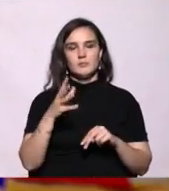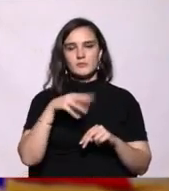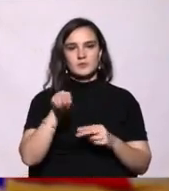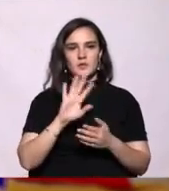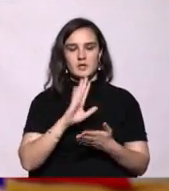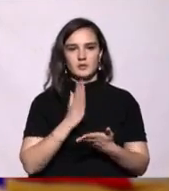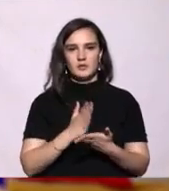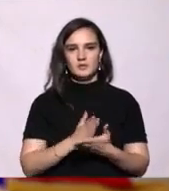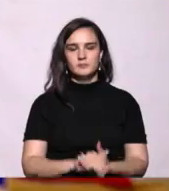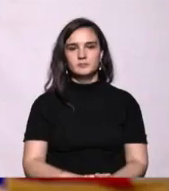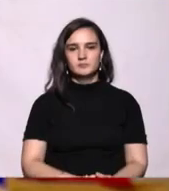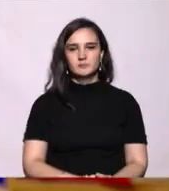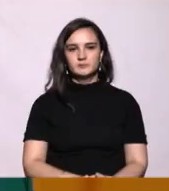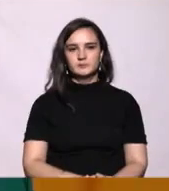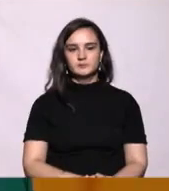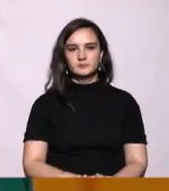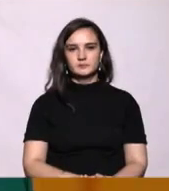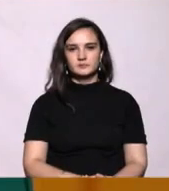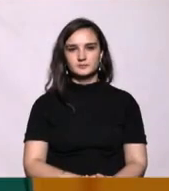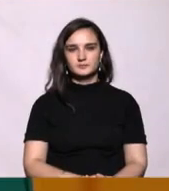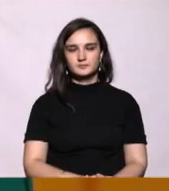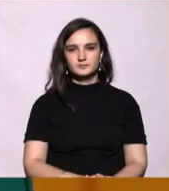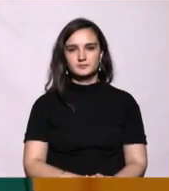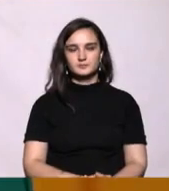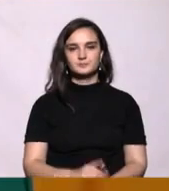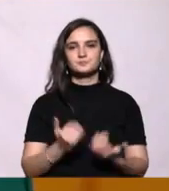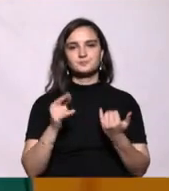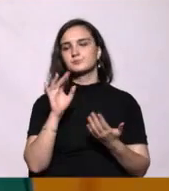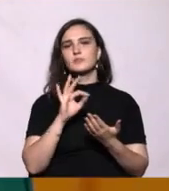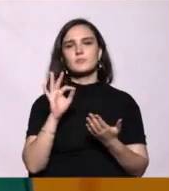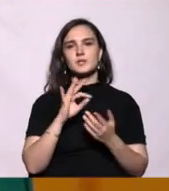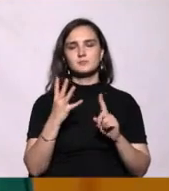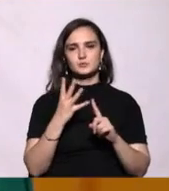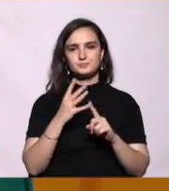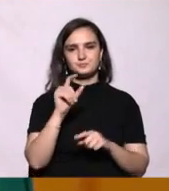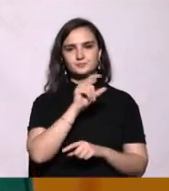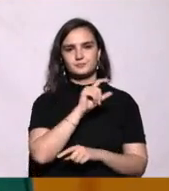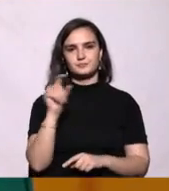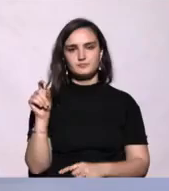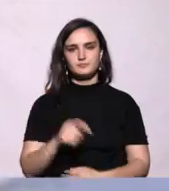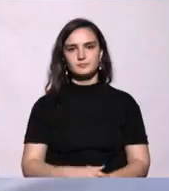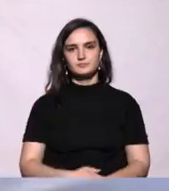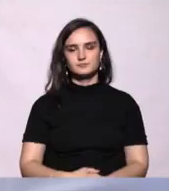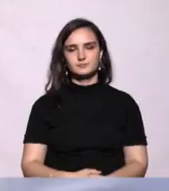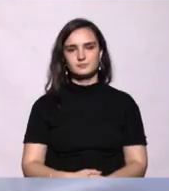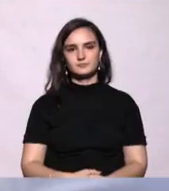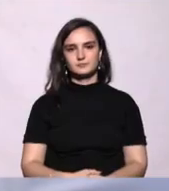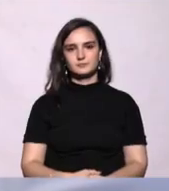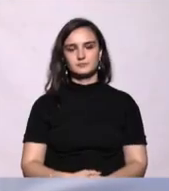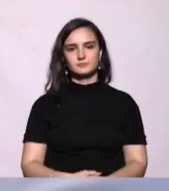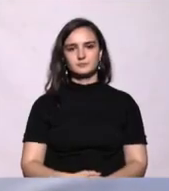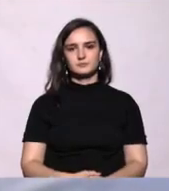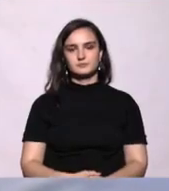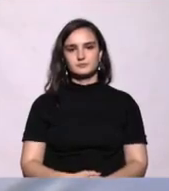are not. Hmm. Now, what about the fourth sentence, Zach? I think